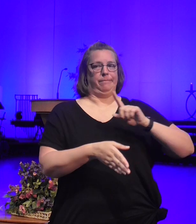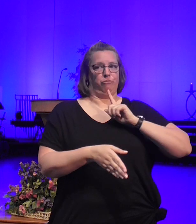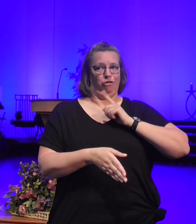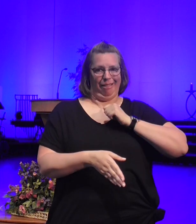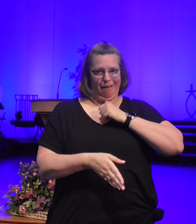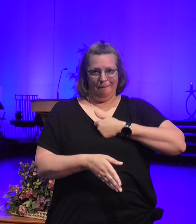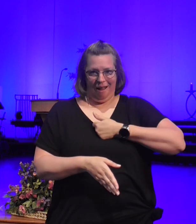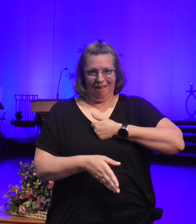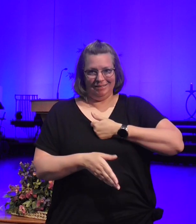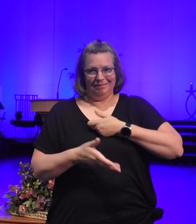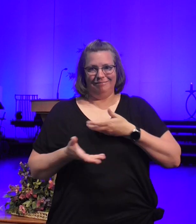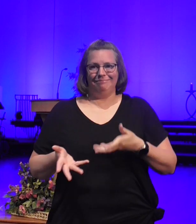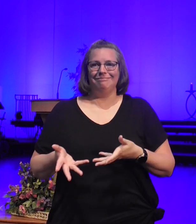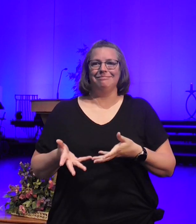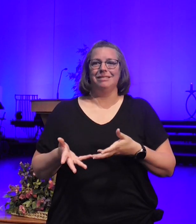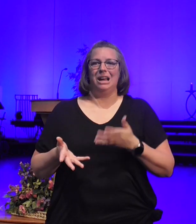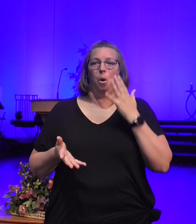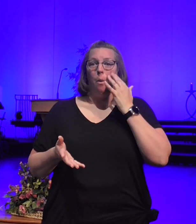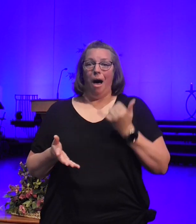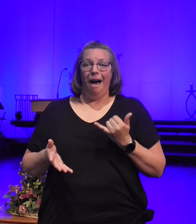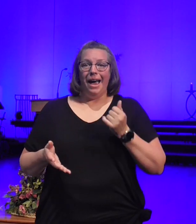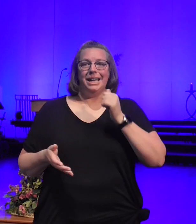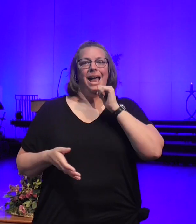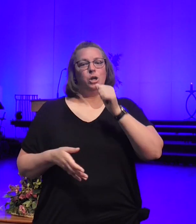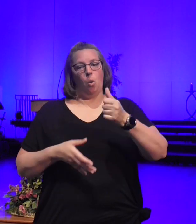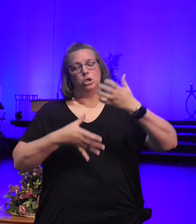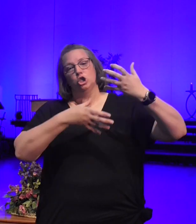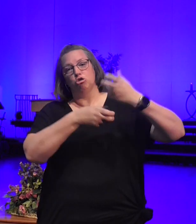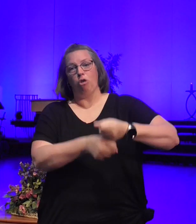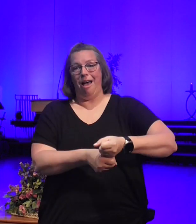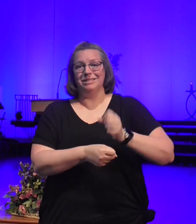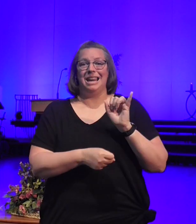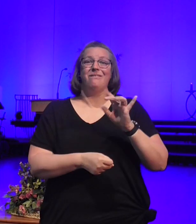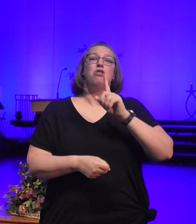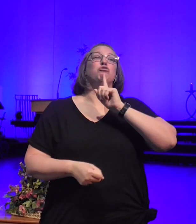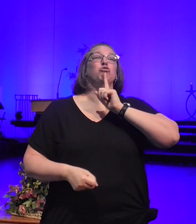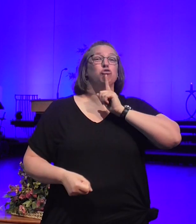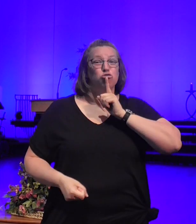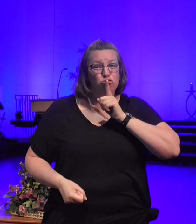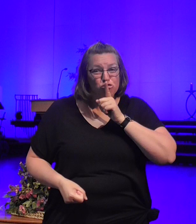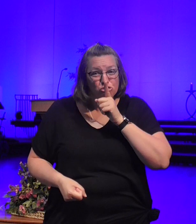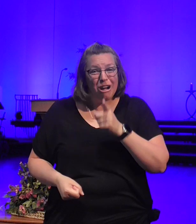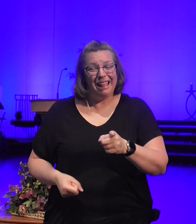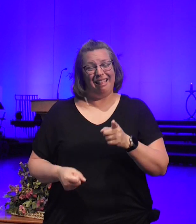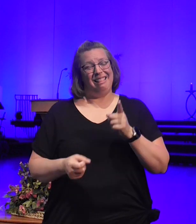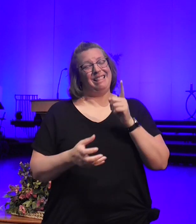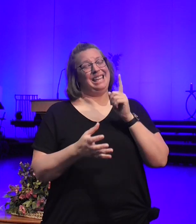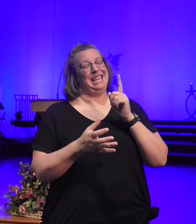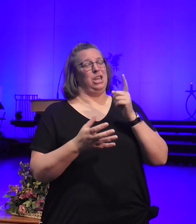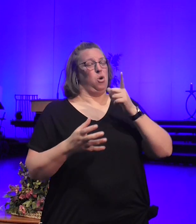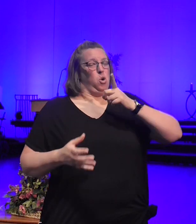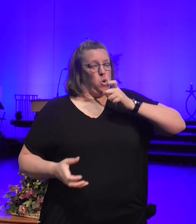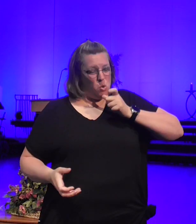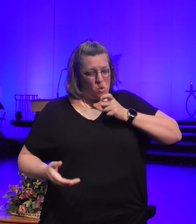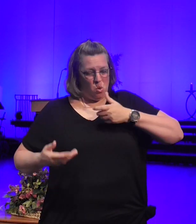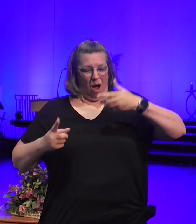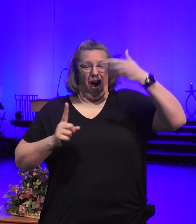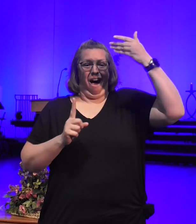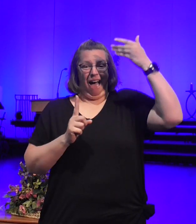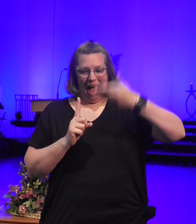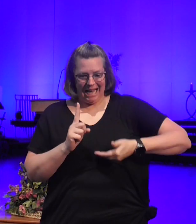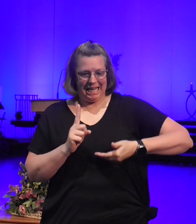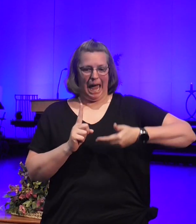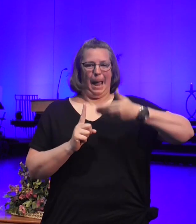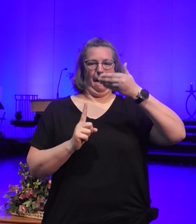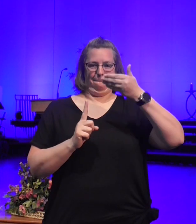not. Because I don't trust that if I really was who I am authentically